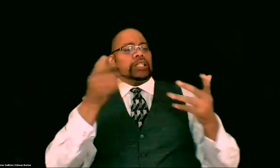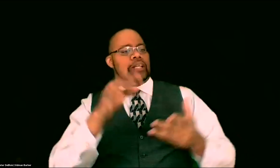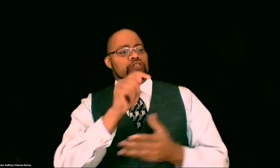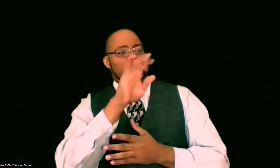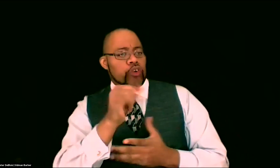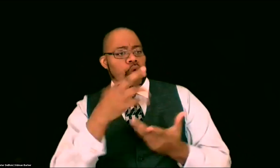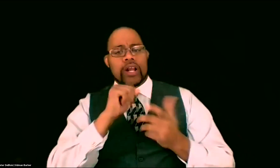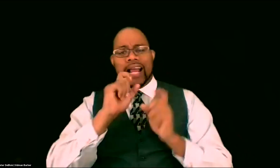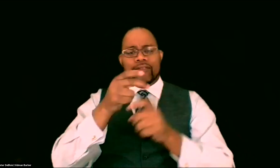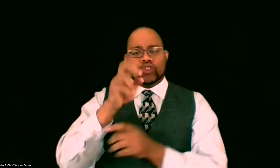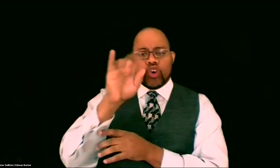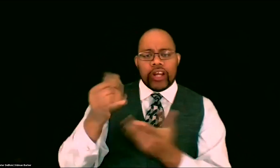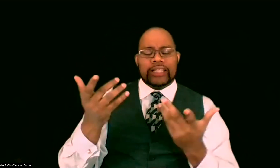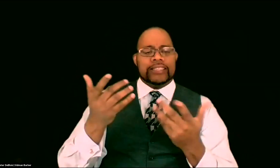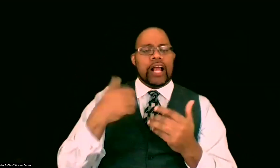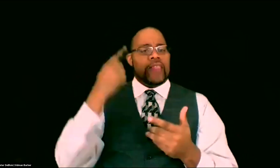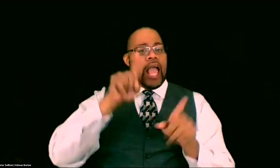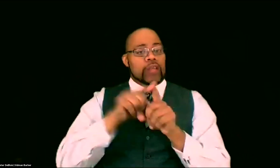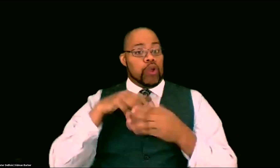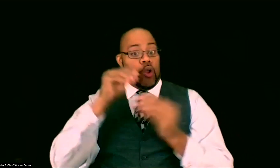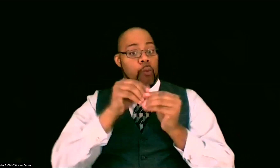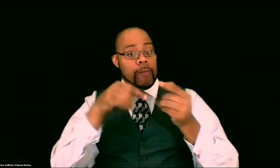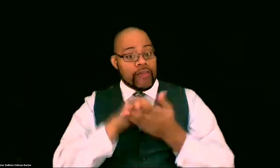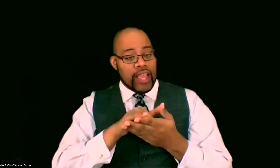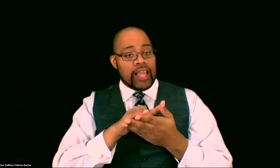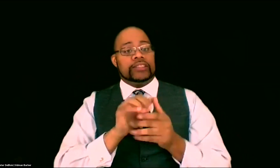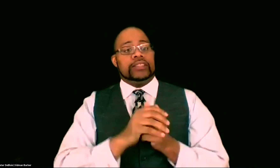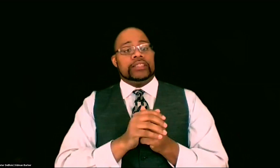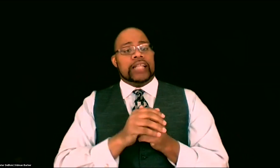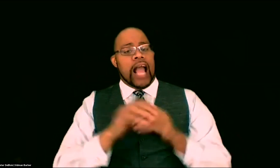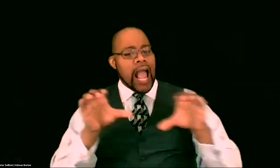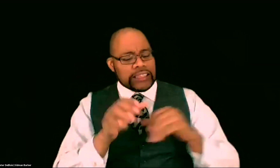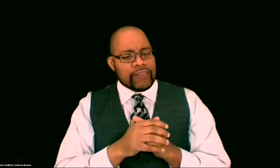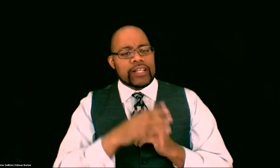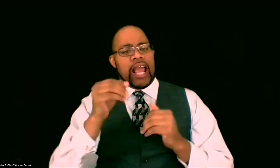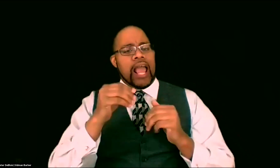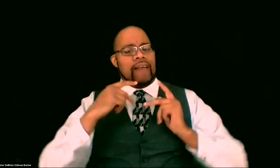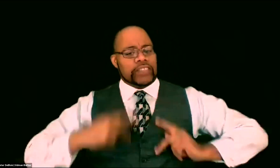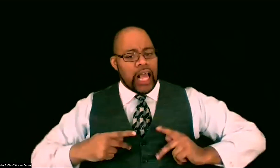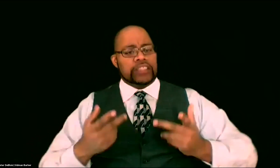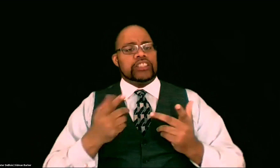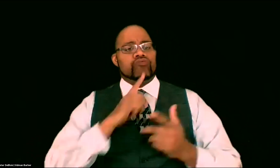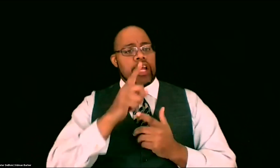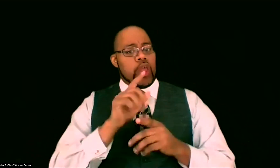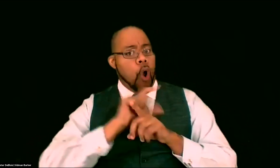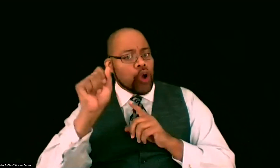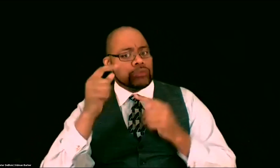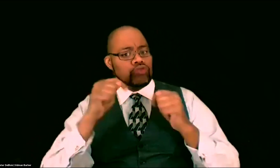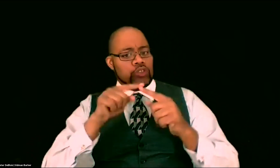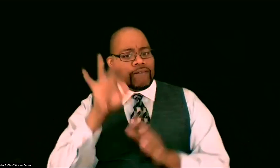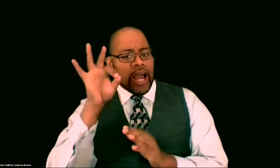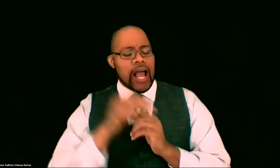or not give you lots of Terry. So I think as we learn more about Bacter activity and sort of physiology, it'd be really awesome to try to